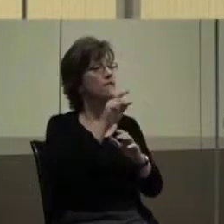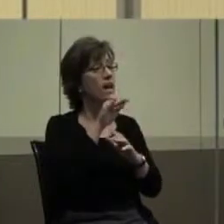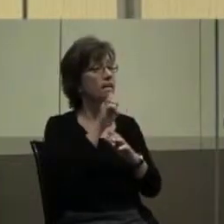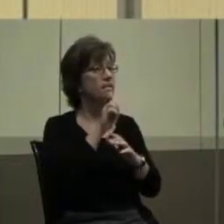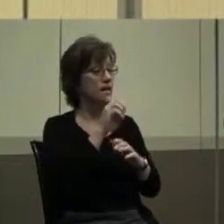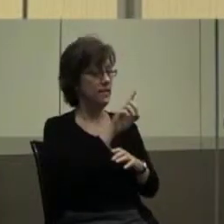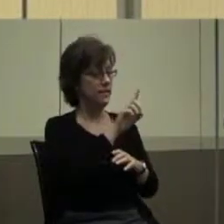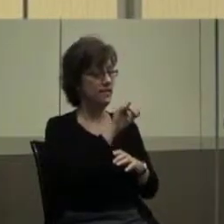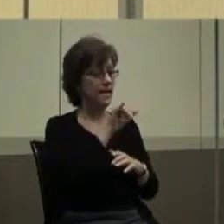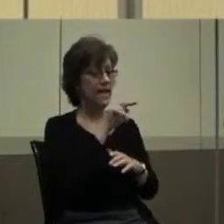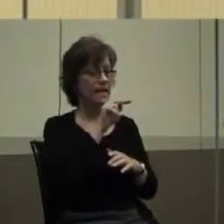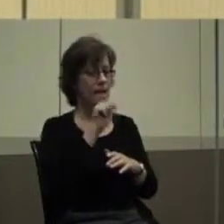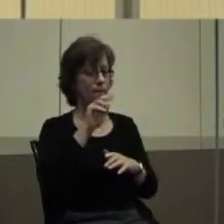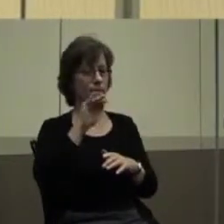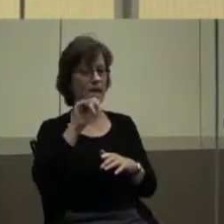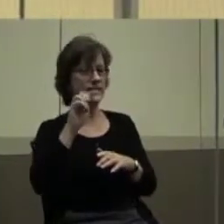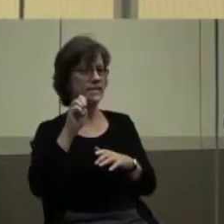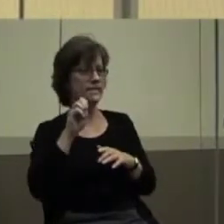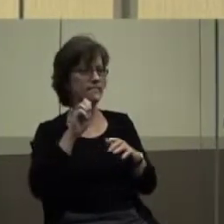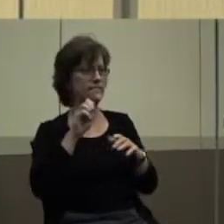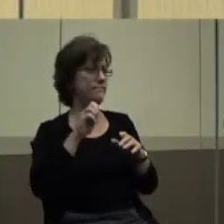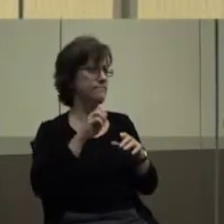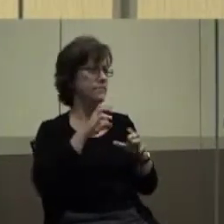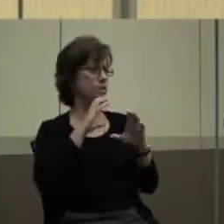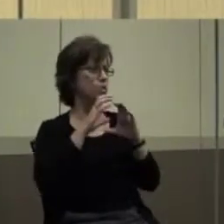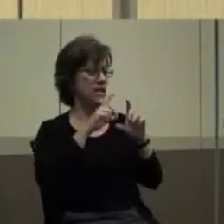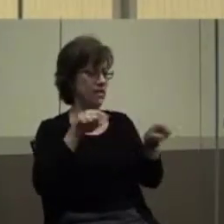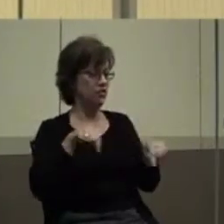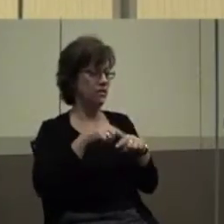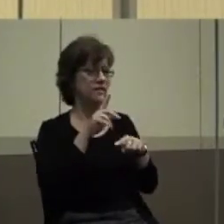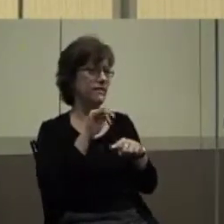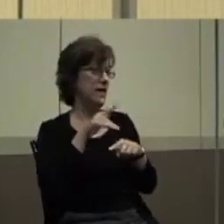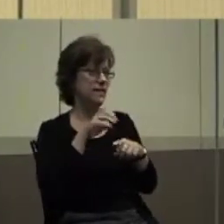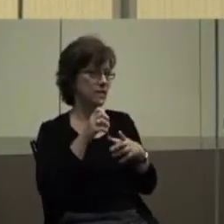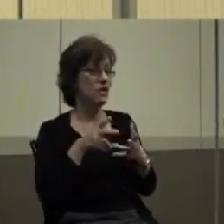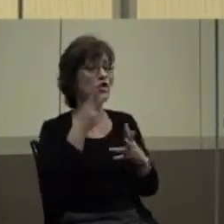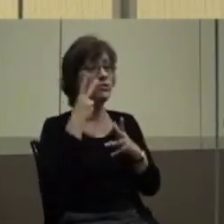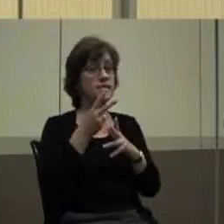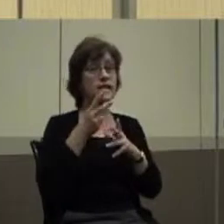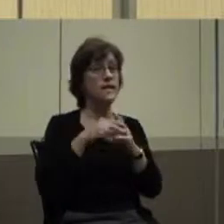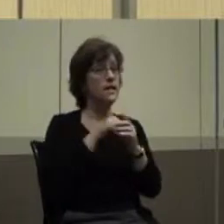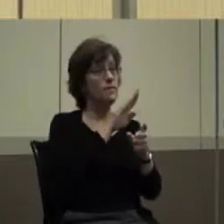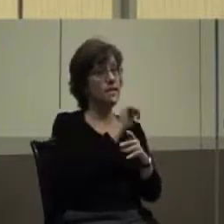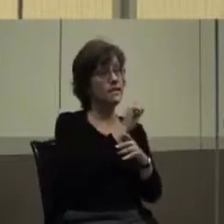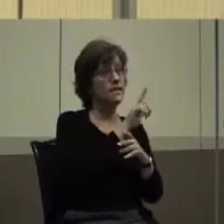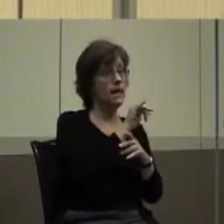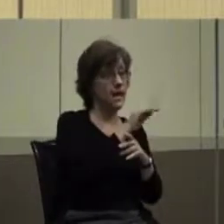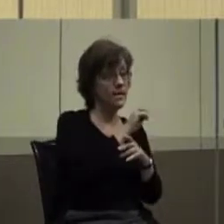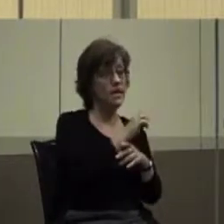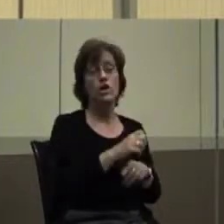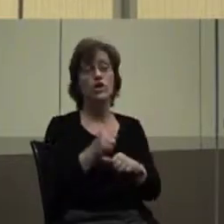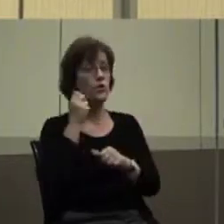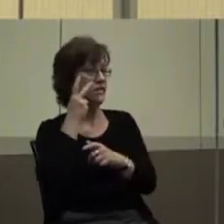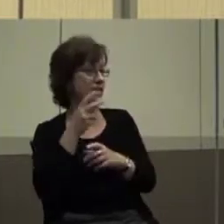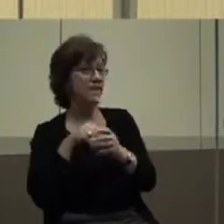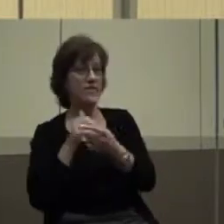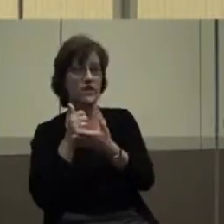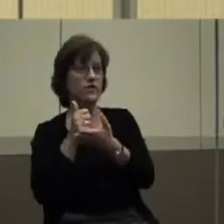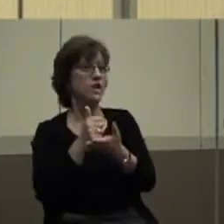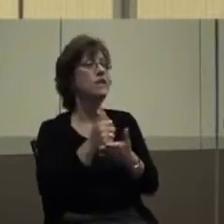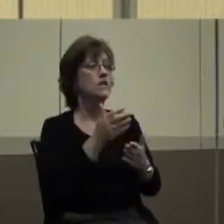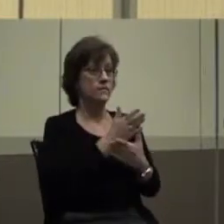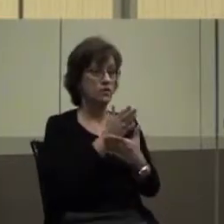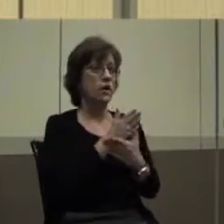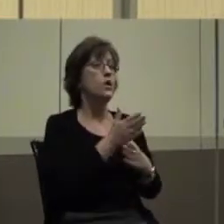dynamite. You'll see that in one of the baseline clips. You're not going to see it in the intervention clip because in between, before we got the intervention, he threw